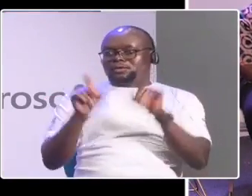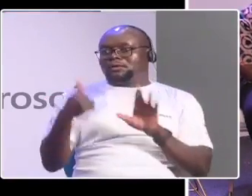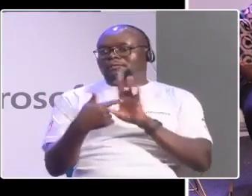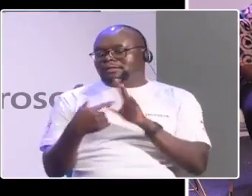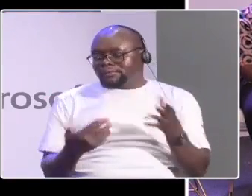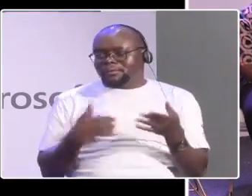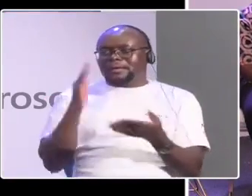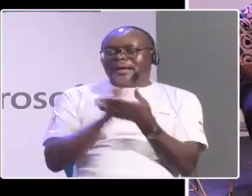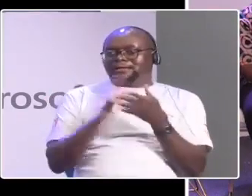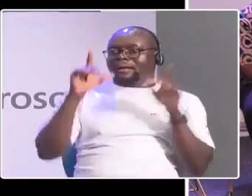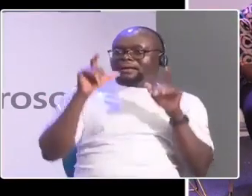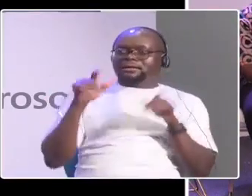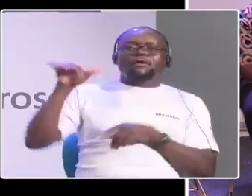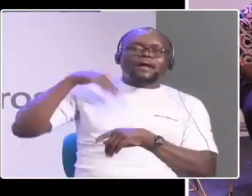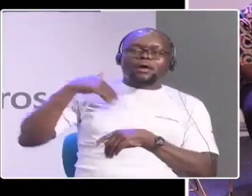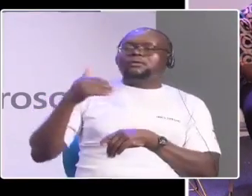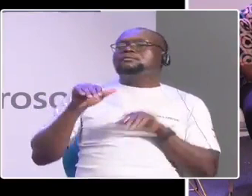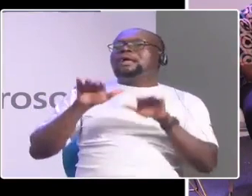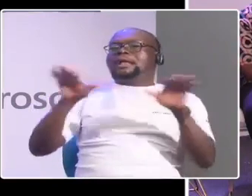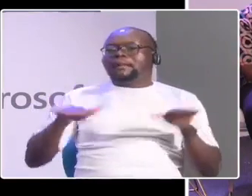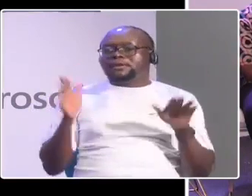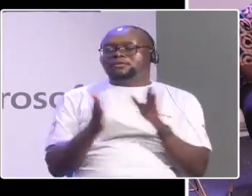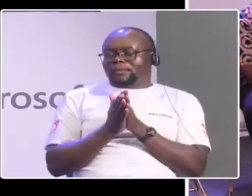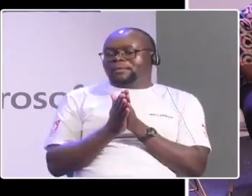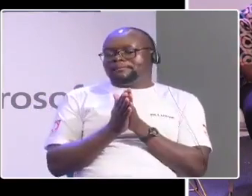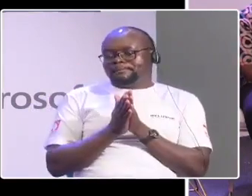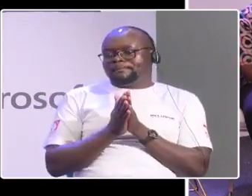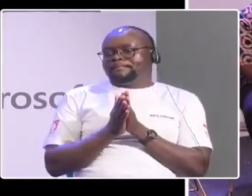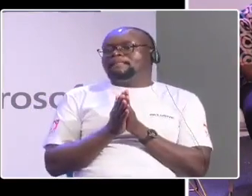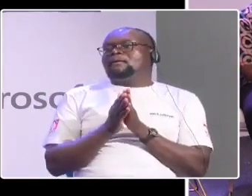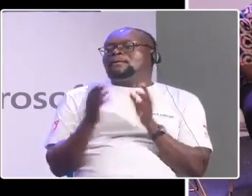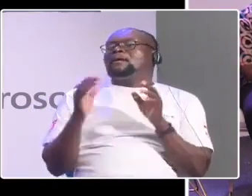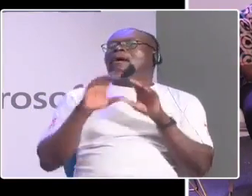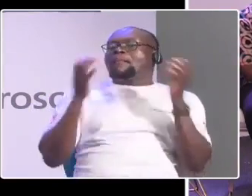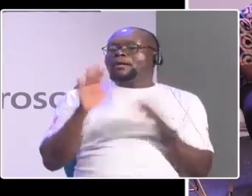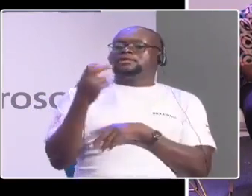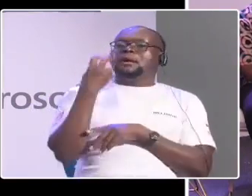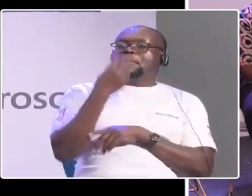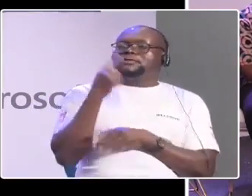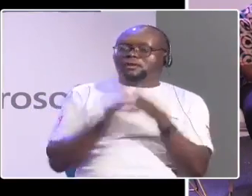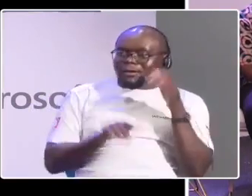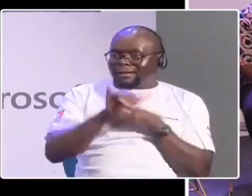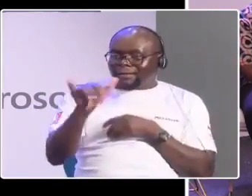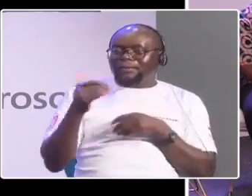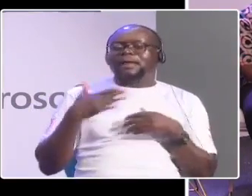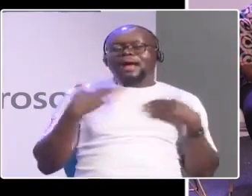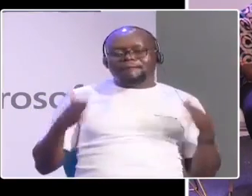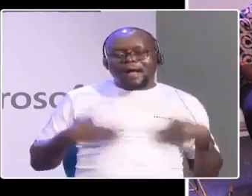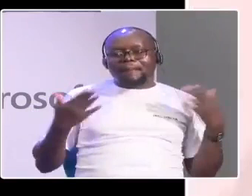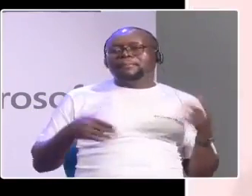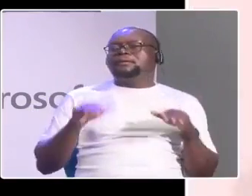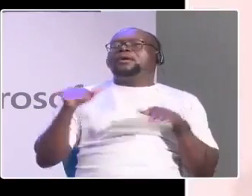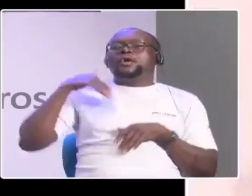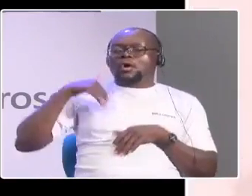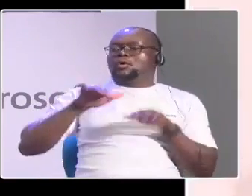say I share a picture of a dog on a beach with a ball in his mouth. It'll say, there's a happy dog on